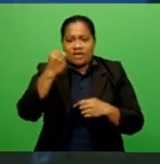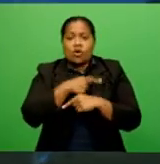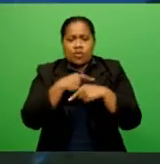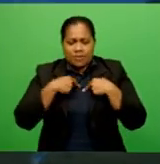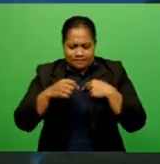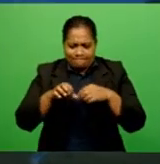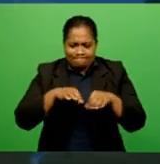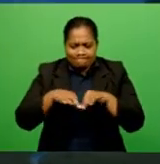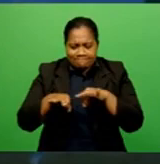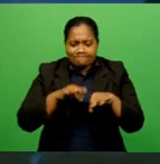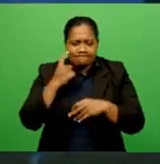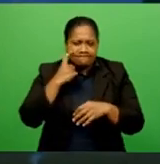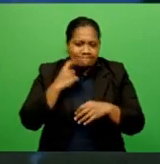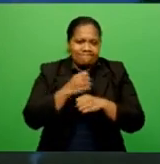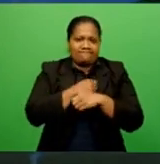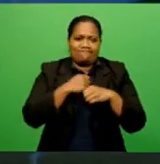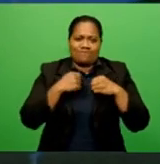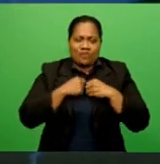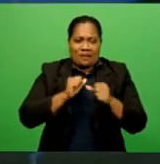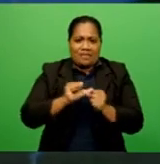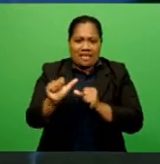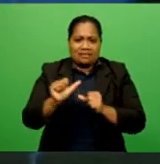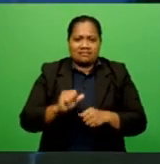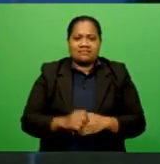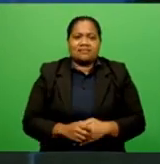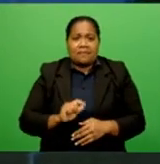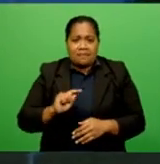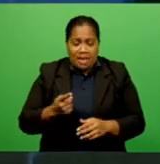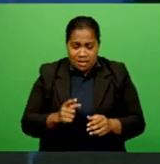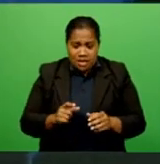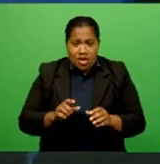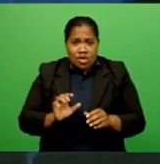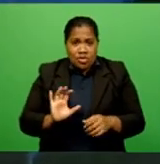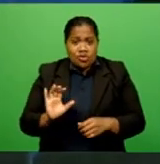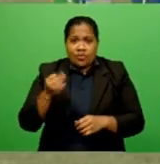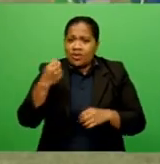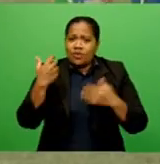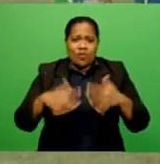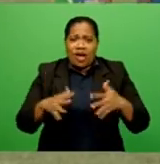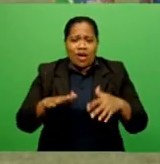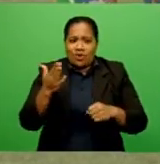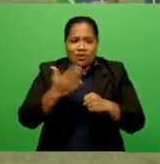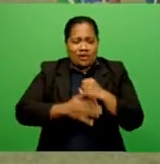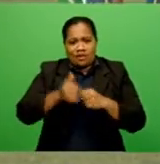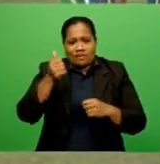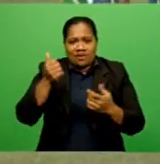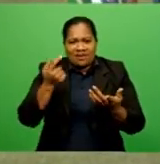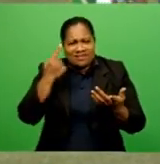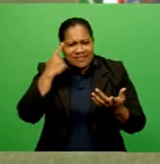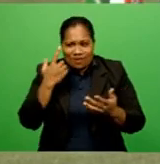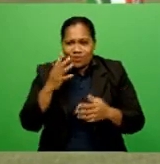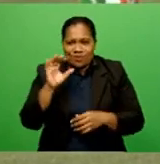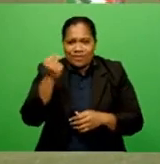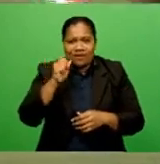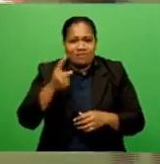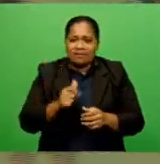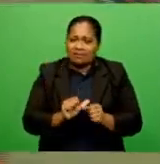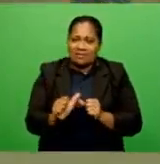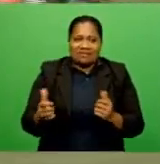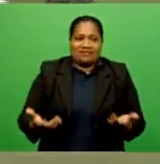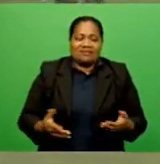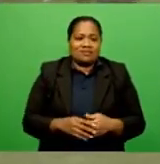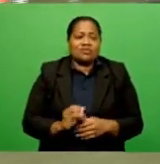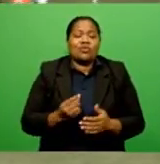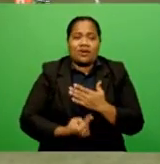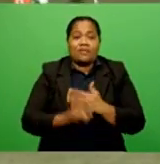but this win was beyond our expectations, and that shows the bond we have. The Vusu Raiders walked away with